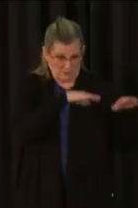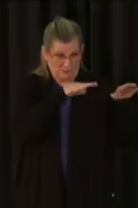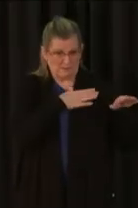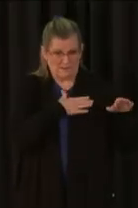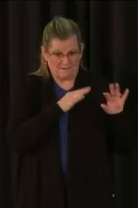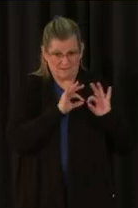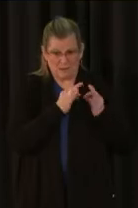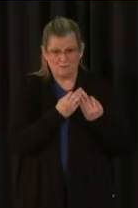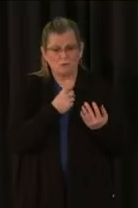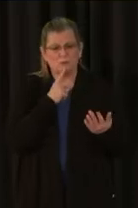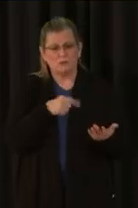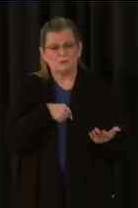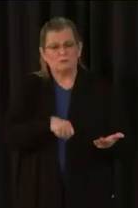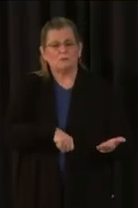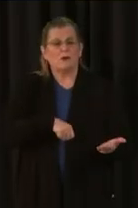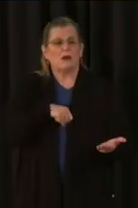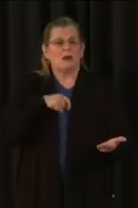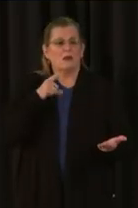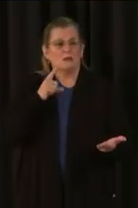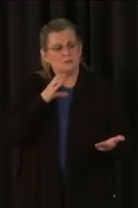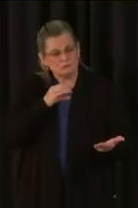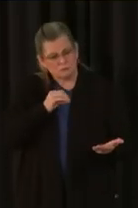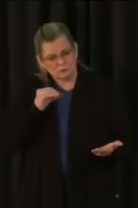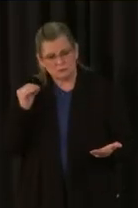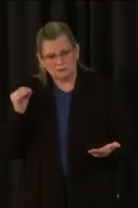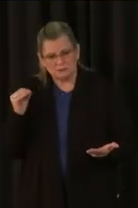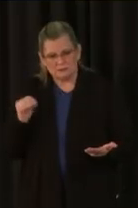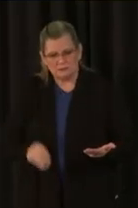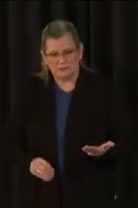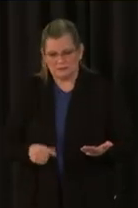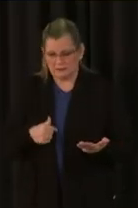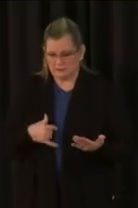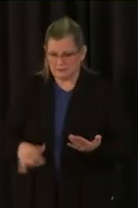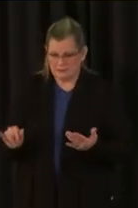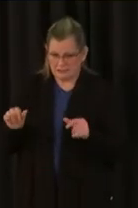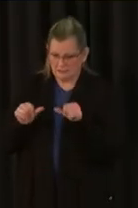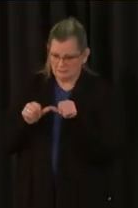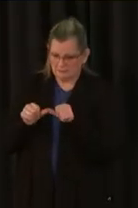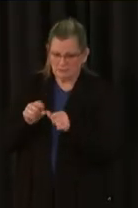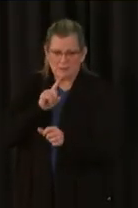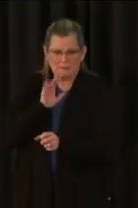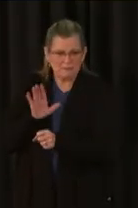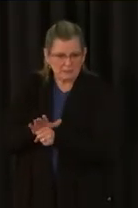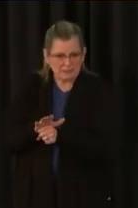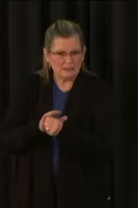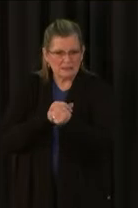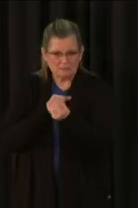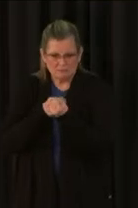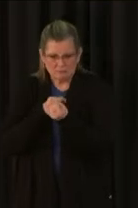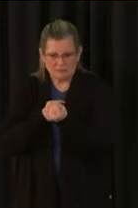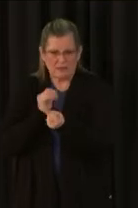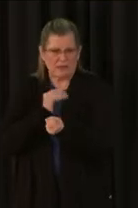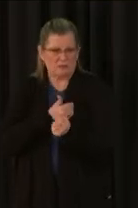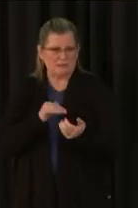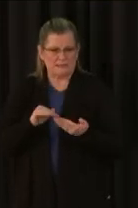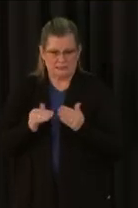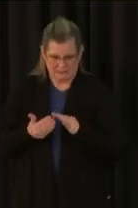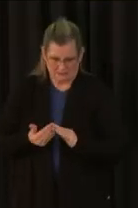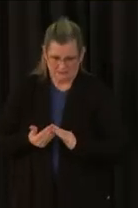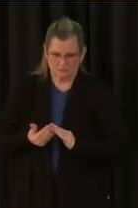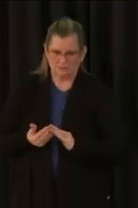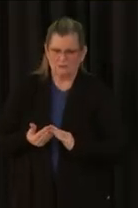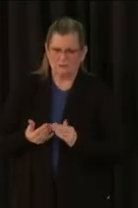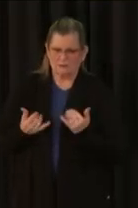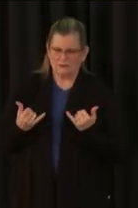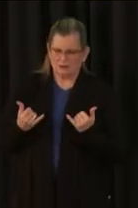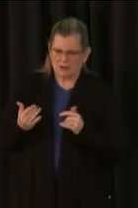D.C. proud 100% and remain proud of our city and the work that we're doing to try and